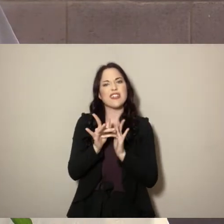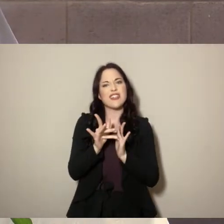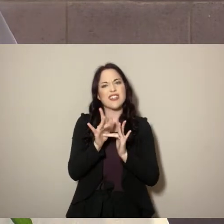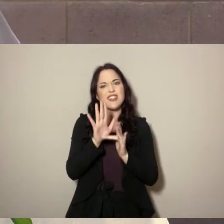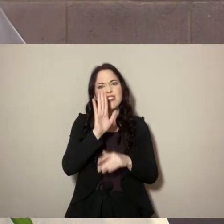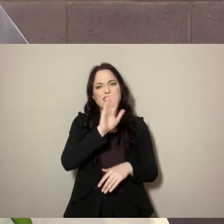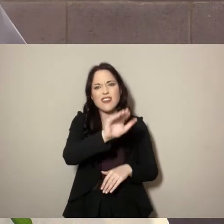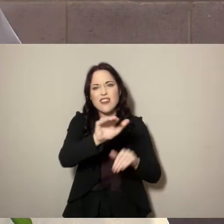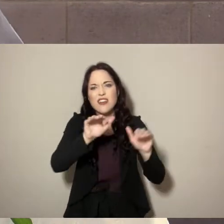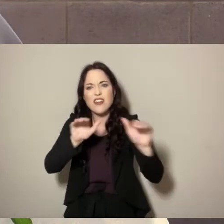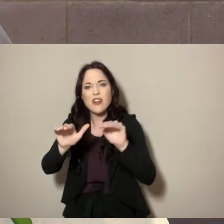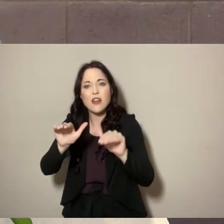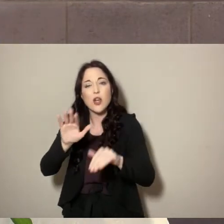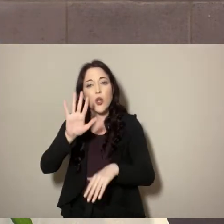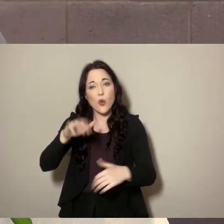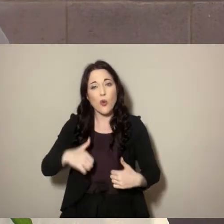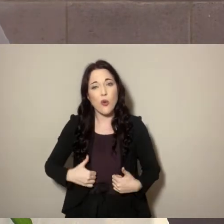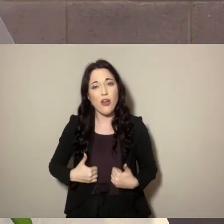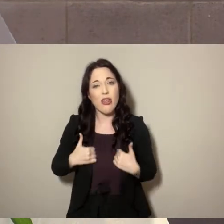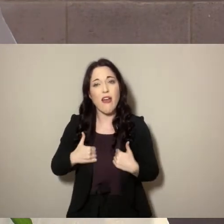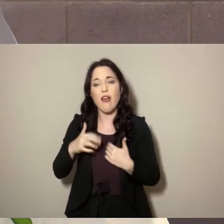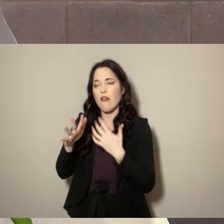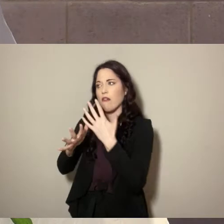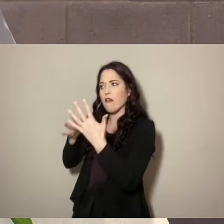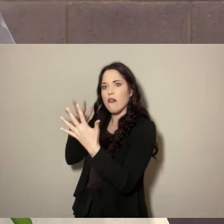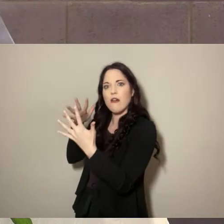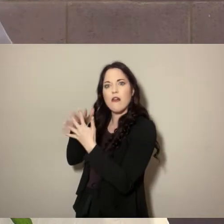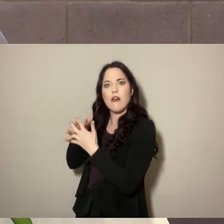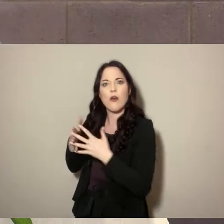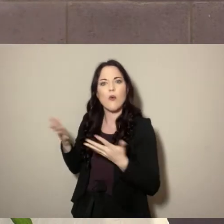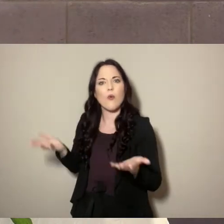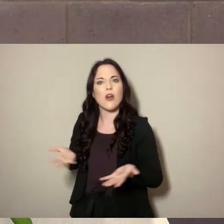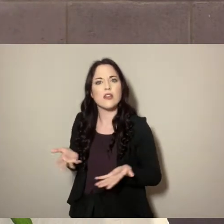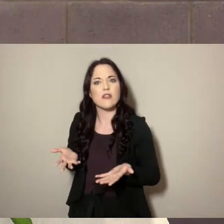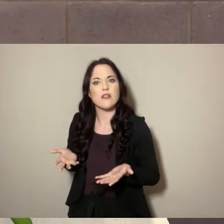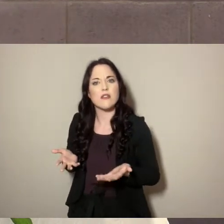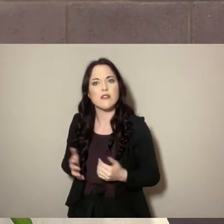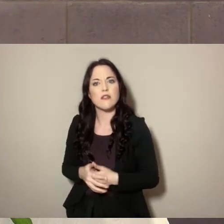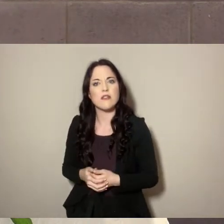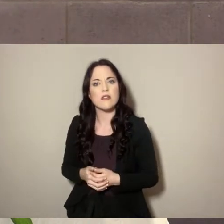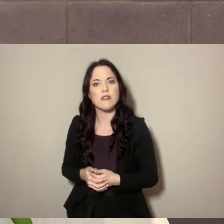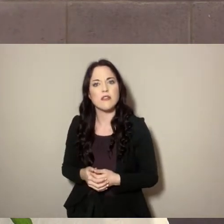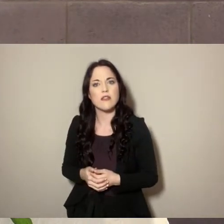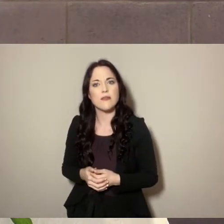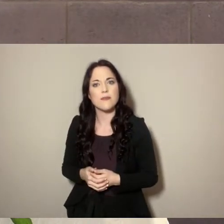are we building our lives when it comes to our soul?